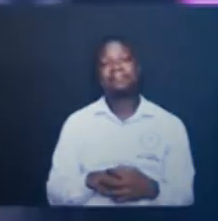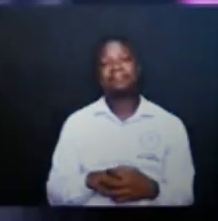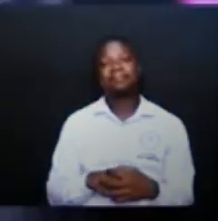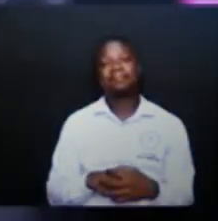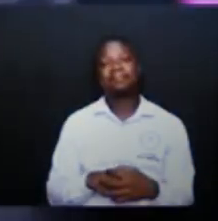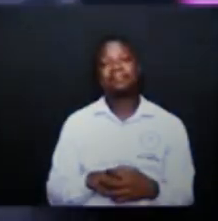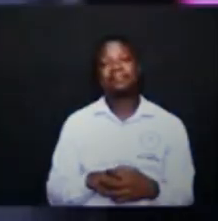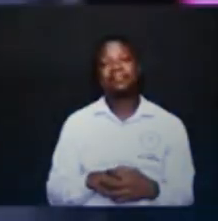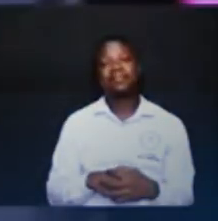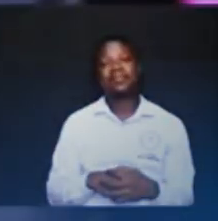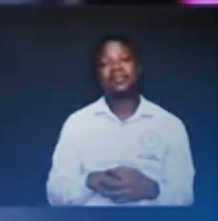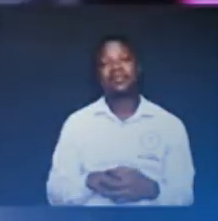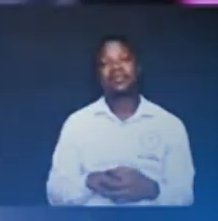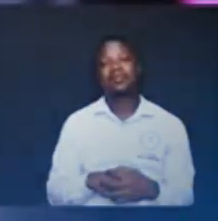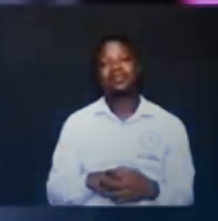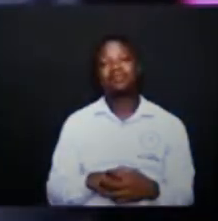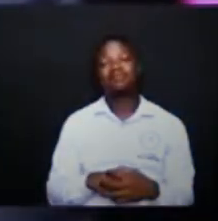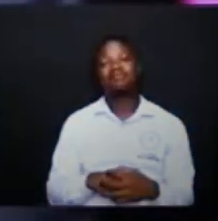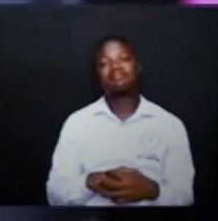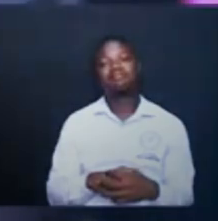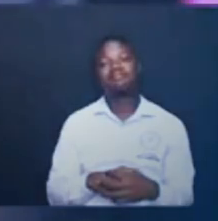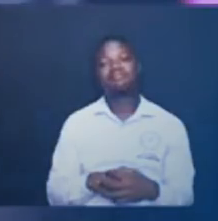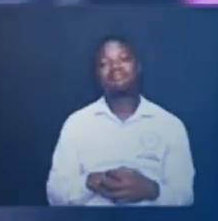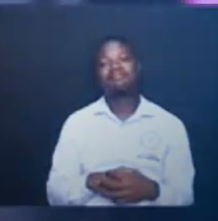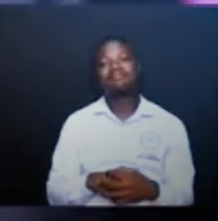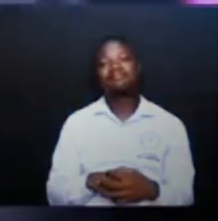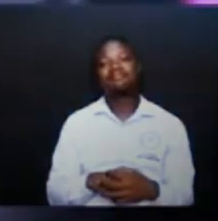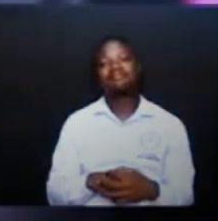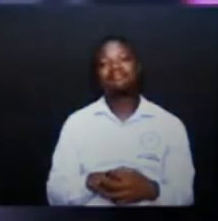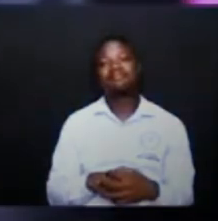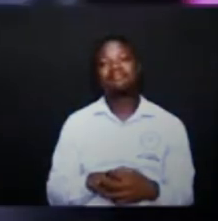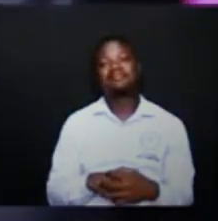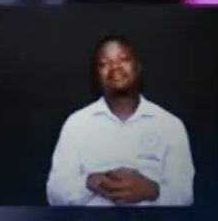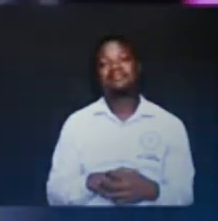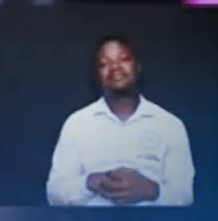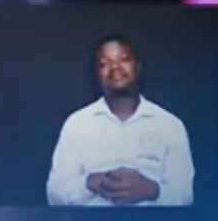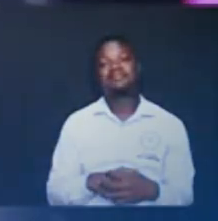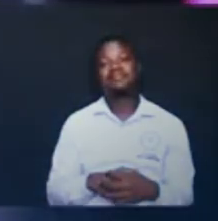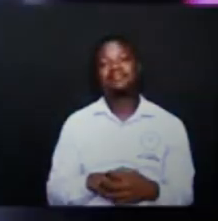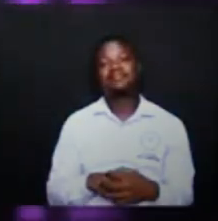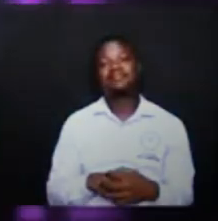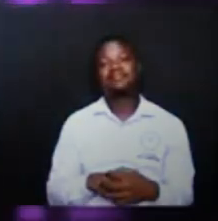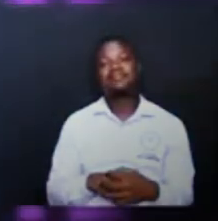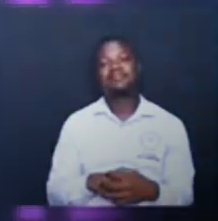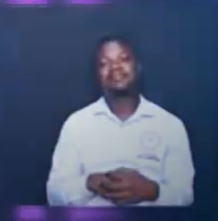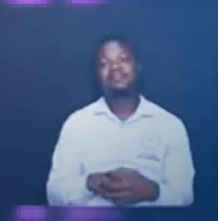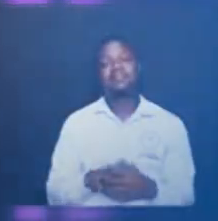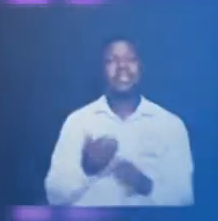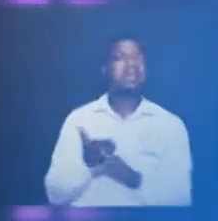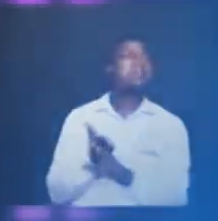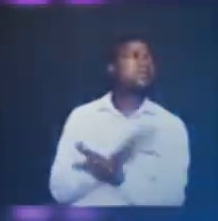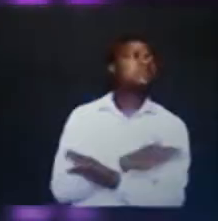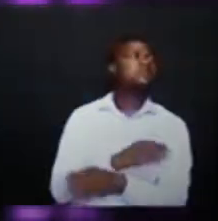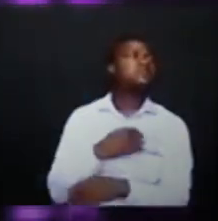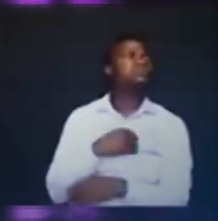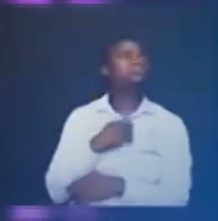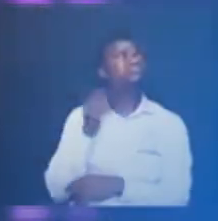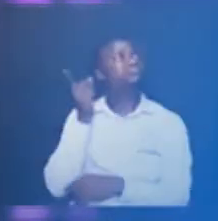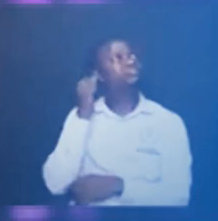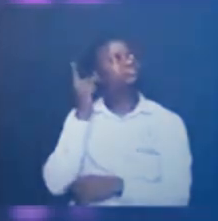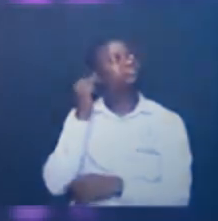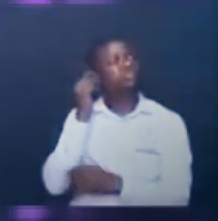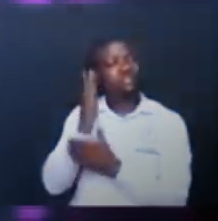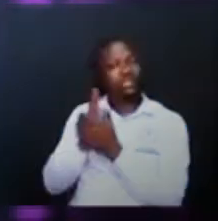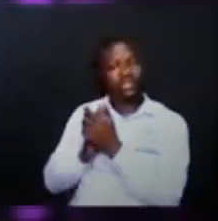unya no e bi kra na dura ya twa ma no when ya hutika mfanto we e betumi e di mpofrim wo aba. I was listening to this talk and this fellow